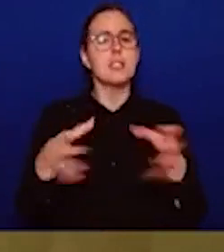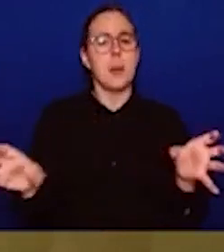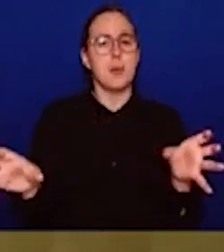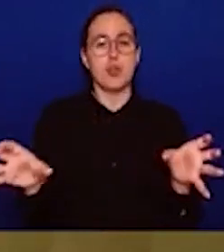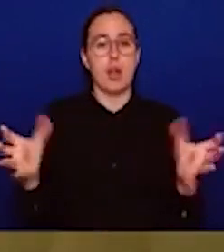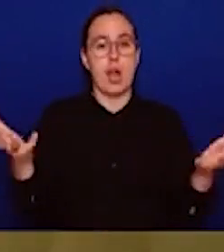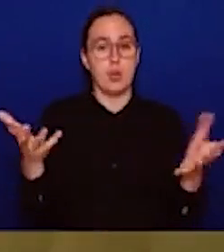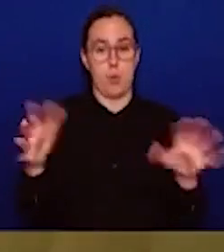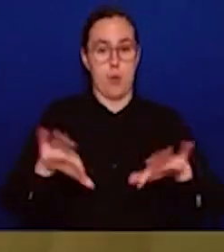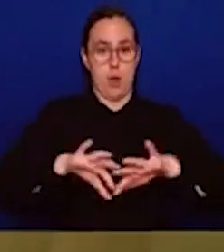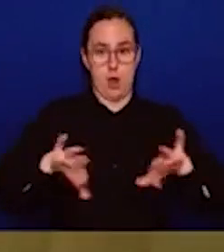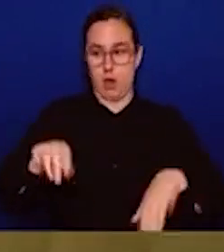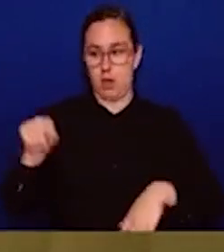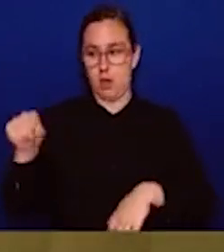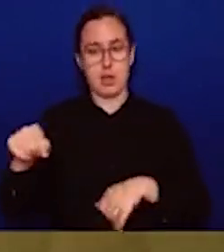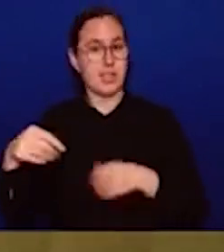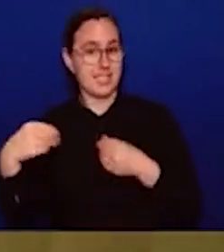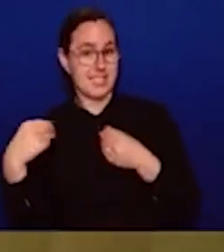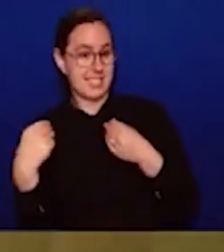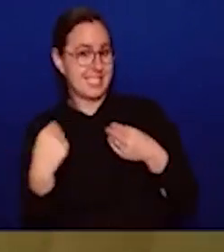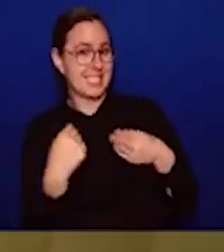going to kill them, that are going to keep them alive.